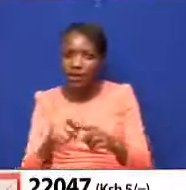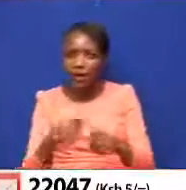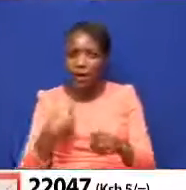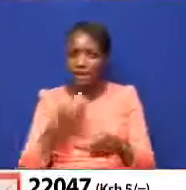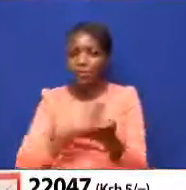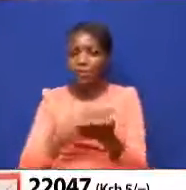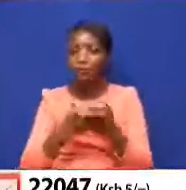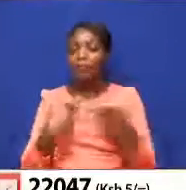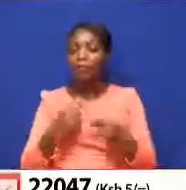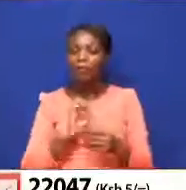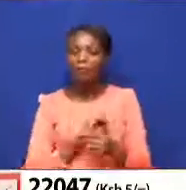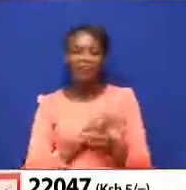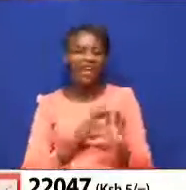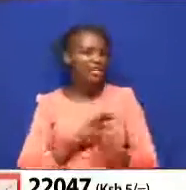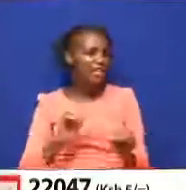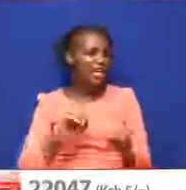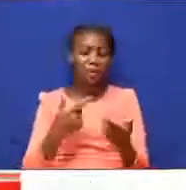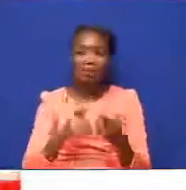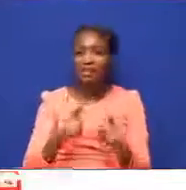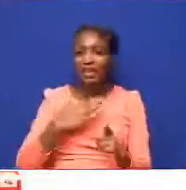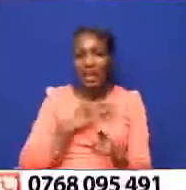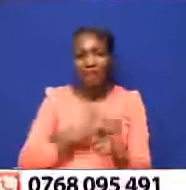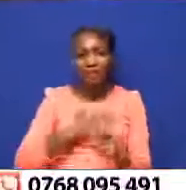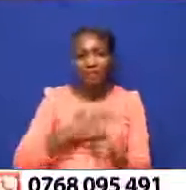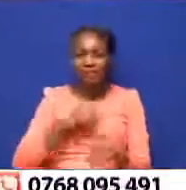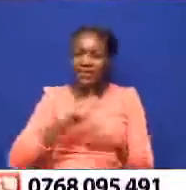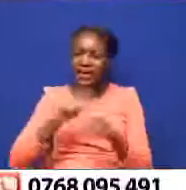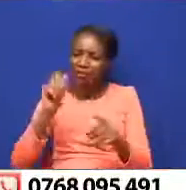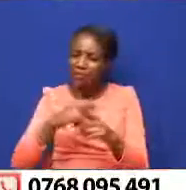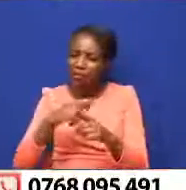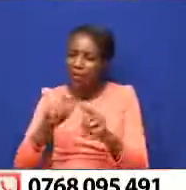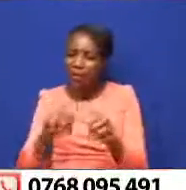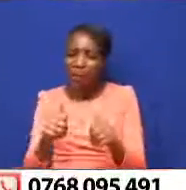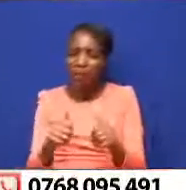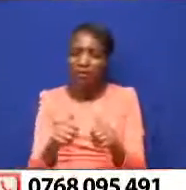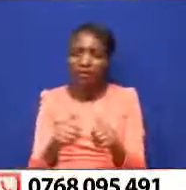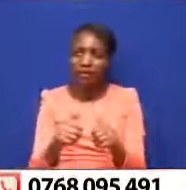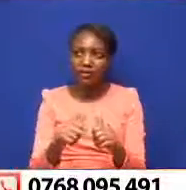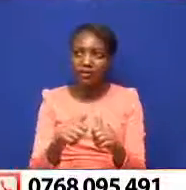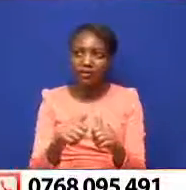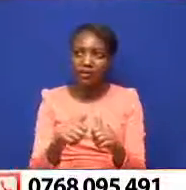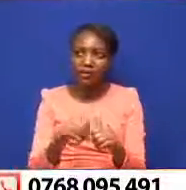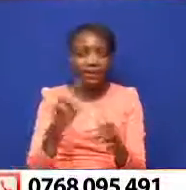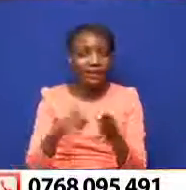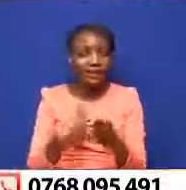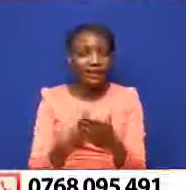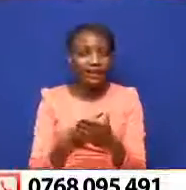ati corona juu ukitrain vizuri ugonjwa.